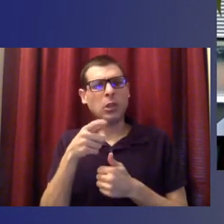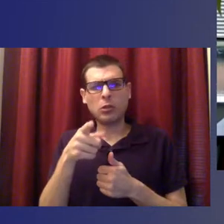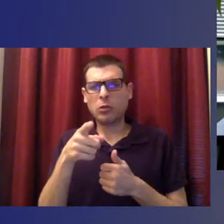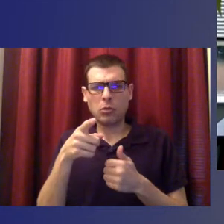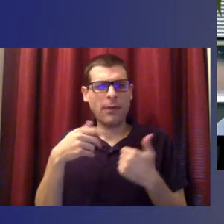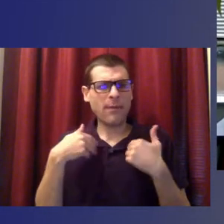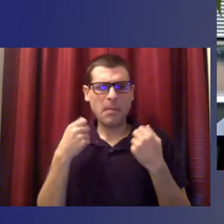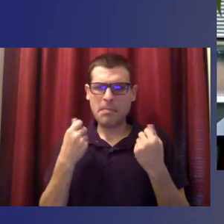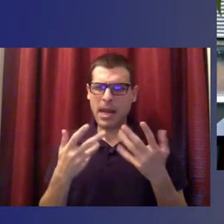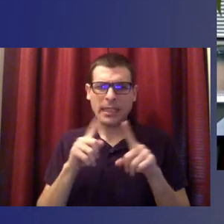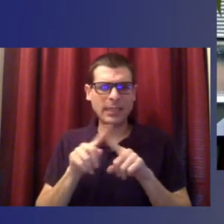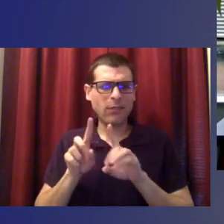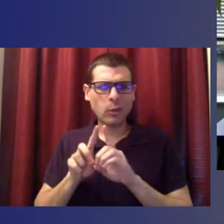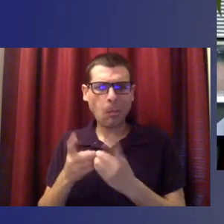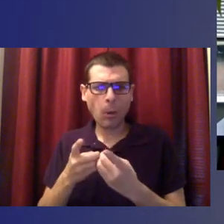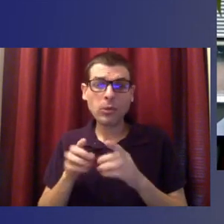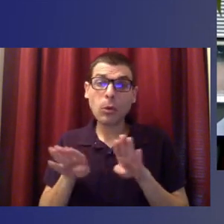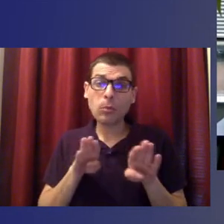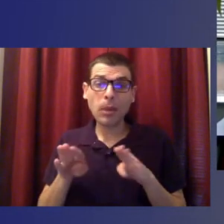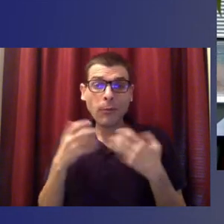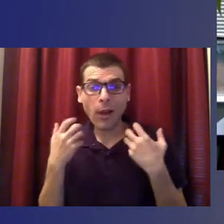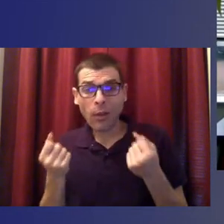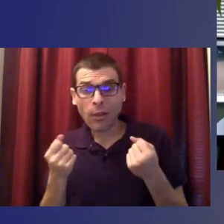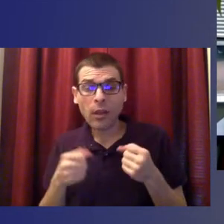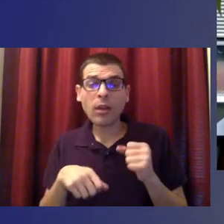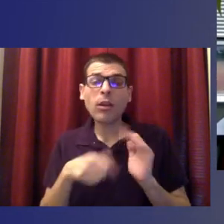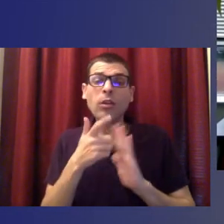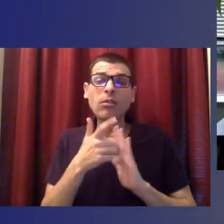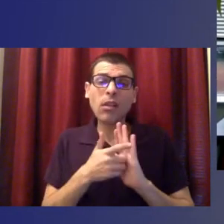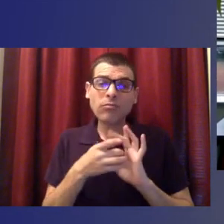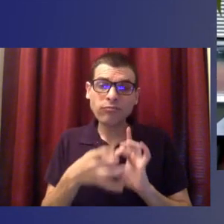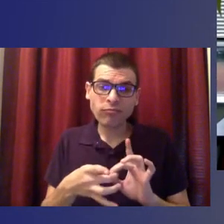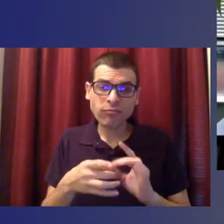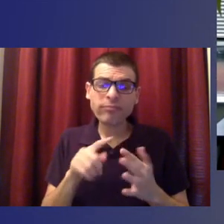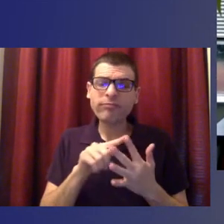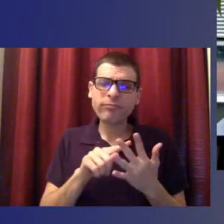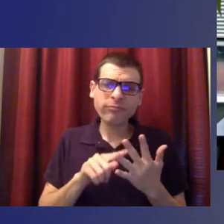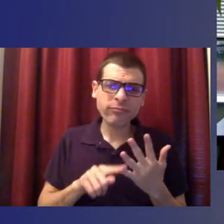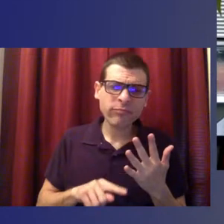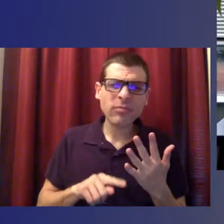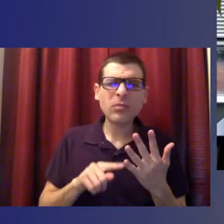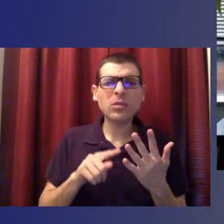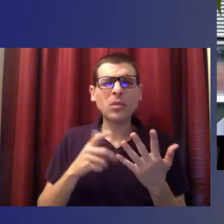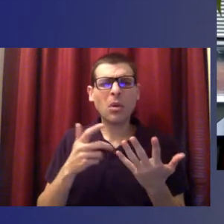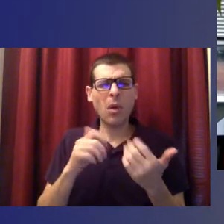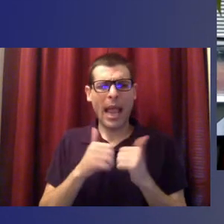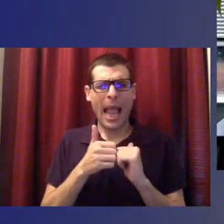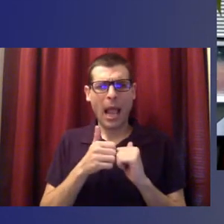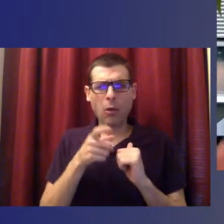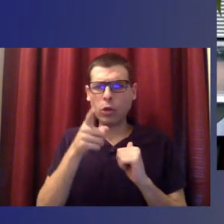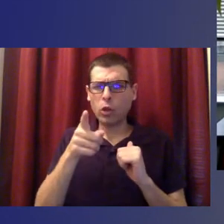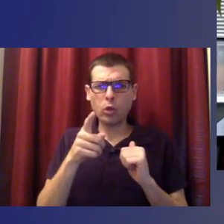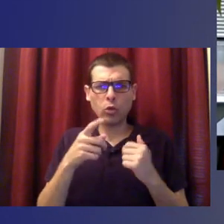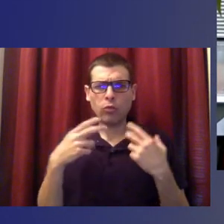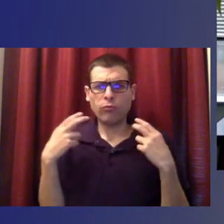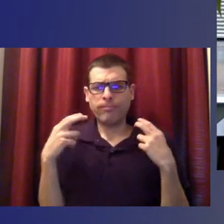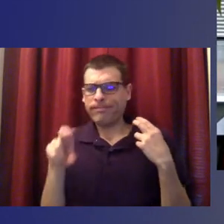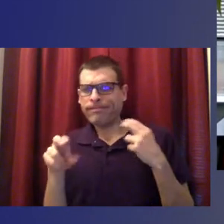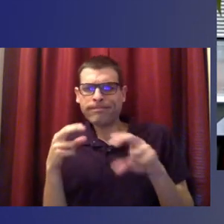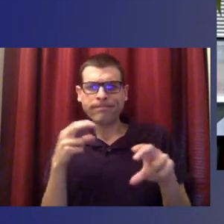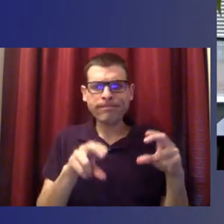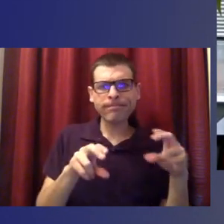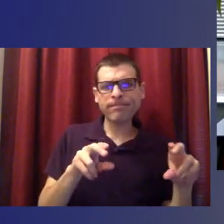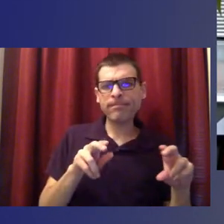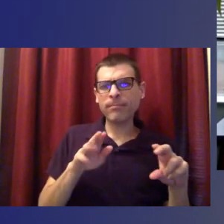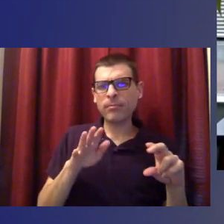across behavioral health, criminal justice, human services, public health. How do those come to bear upon your strategy and